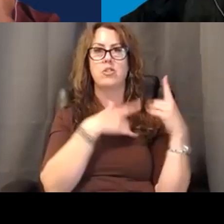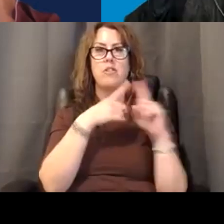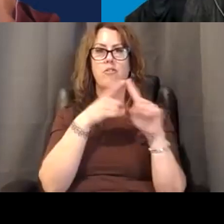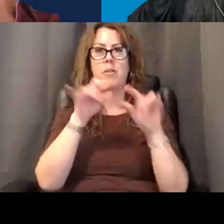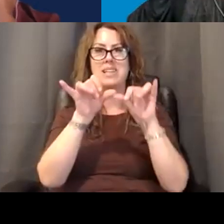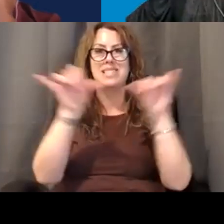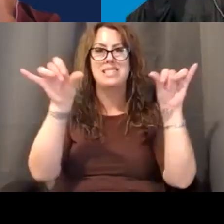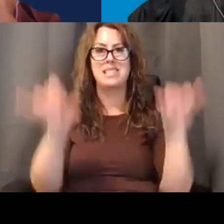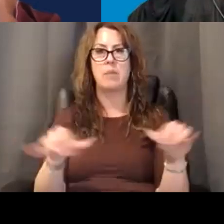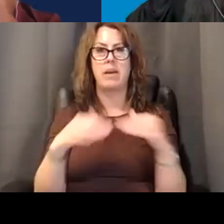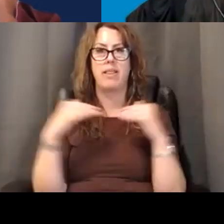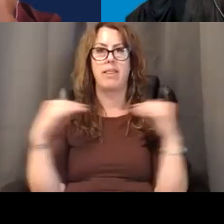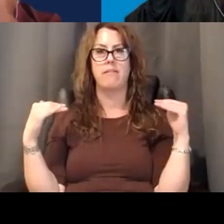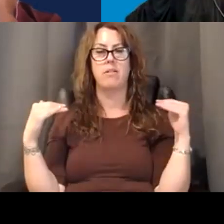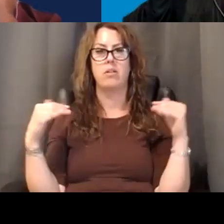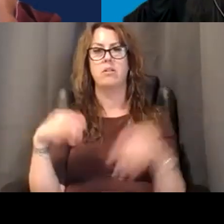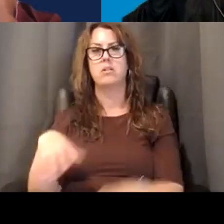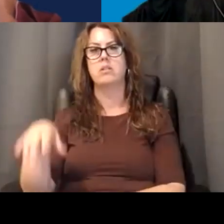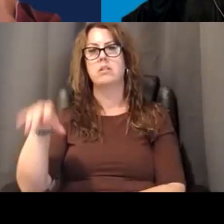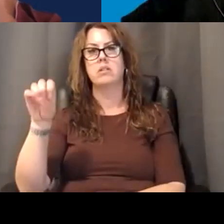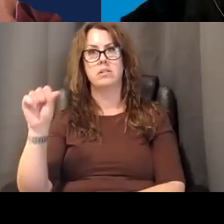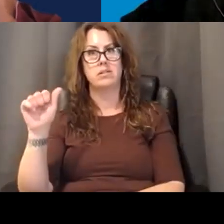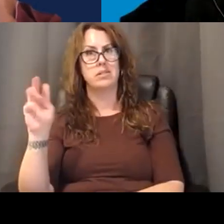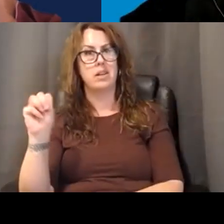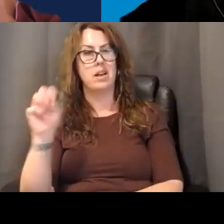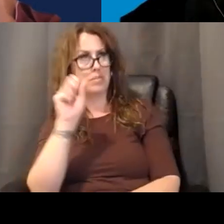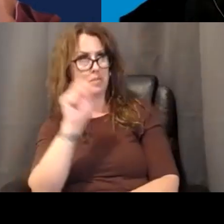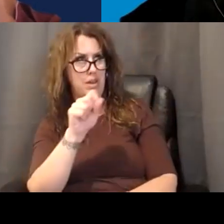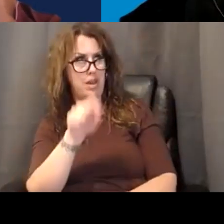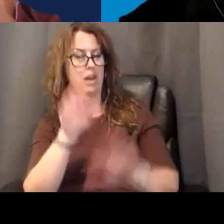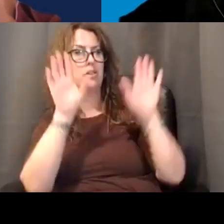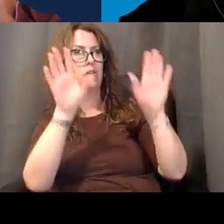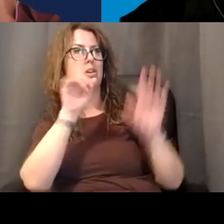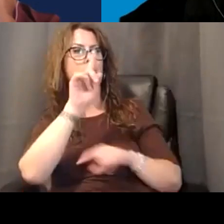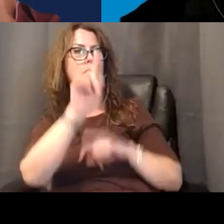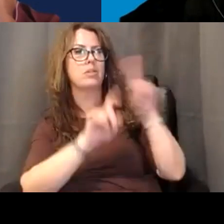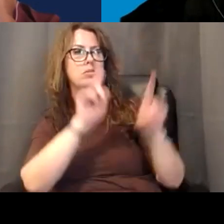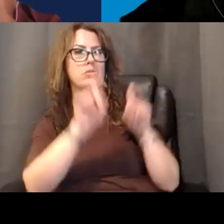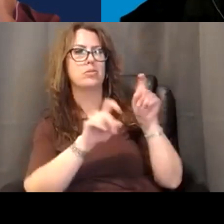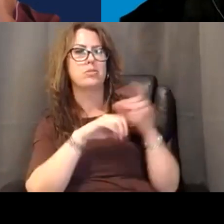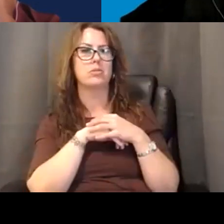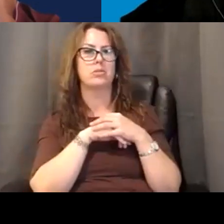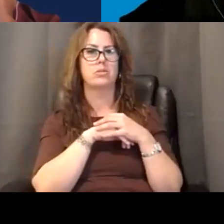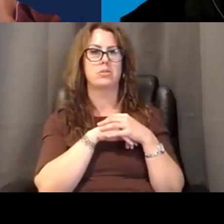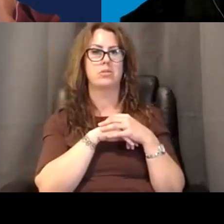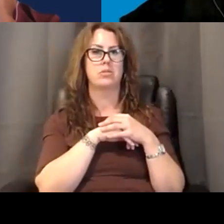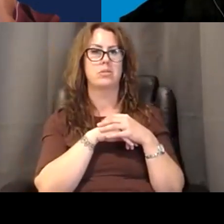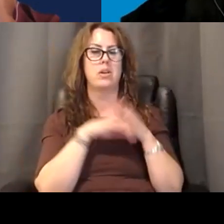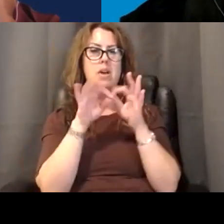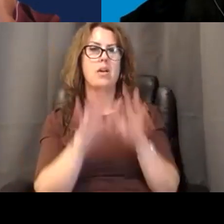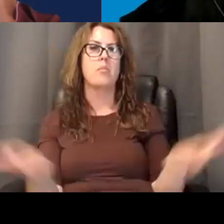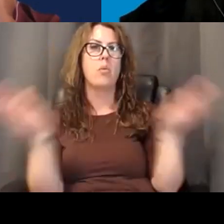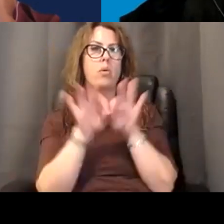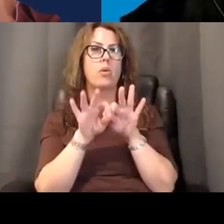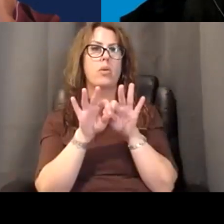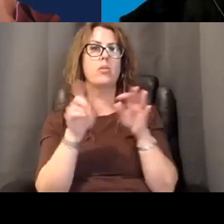Yeah, it's a great question. I think, you know, getting to a place of really asking ourselves, like, sometimes I really